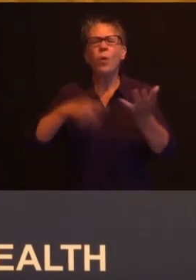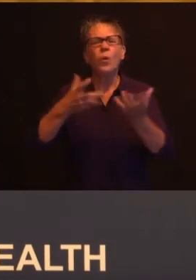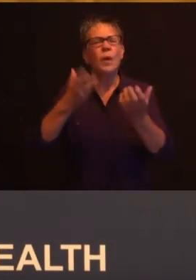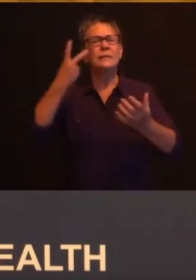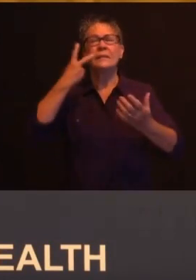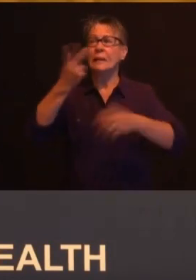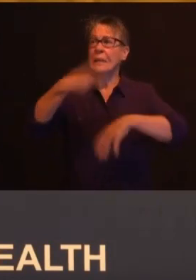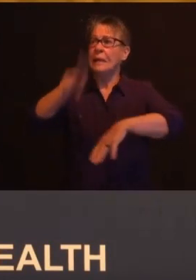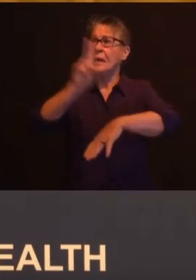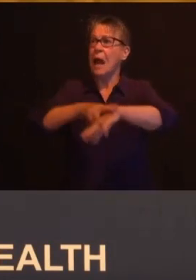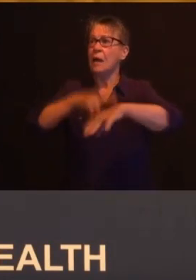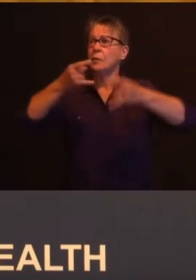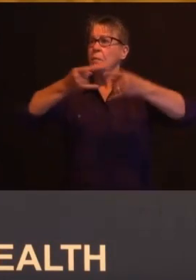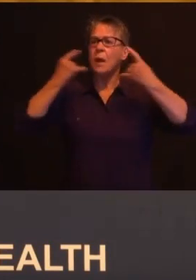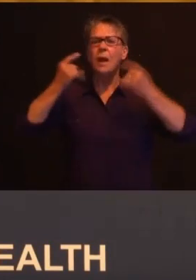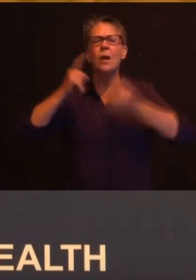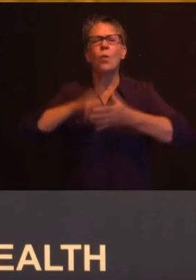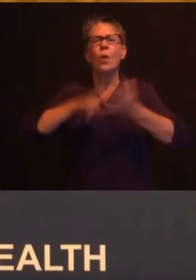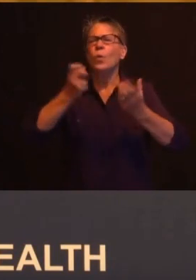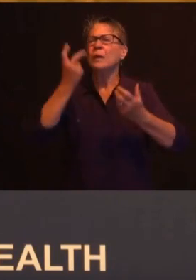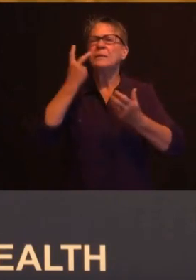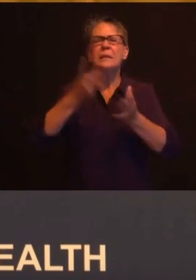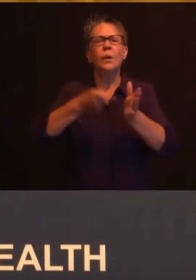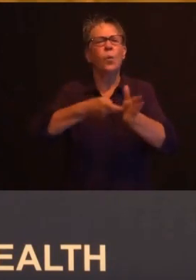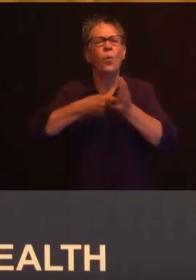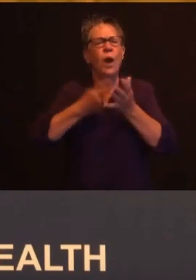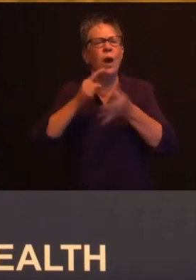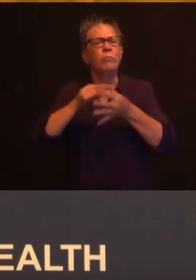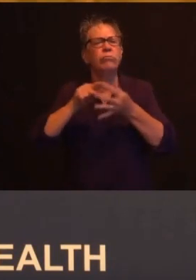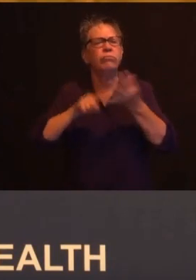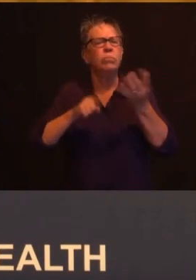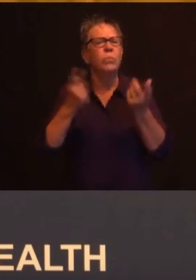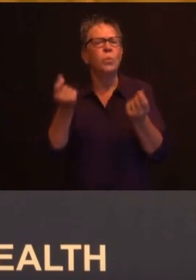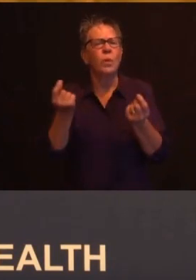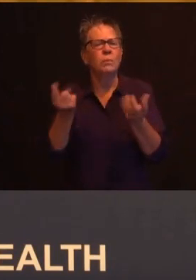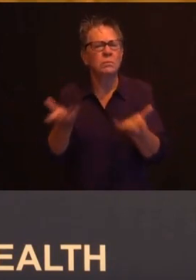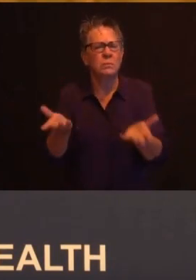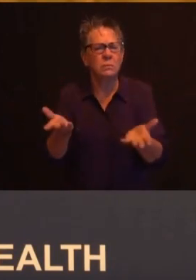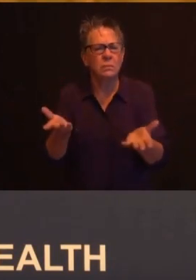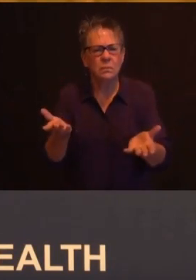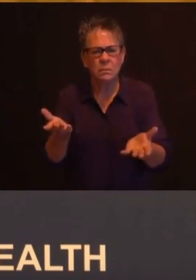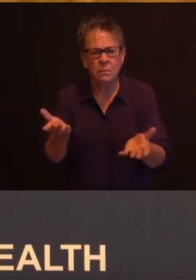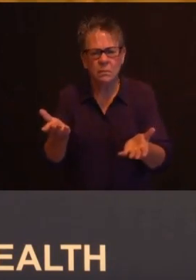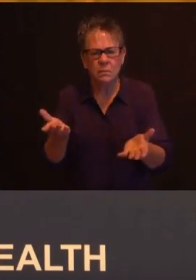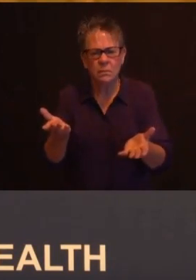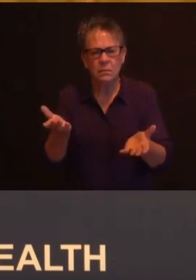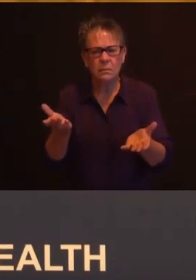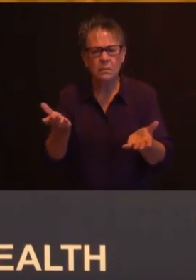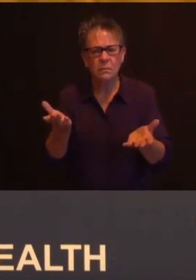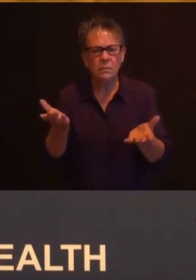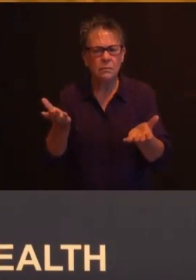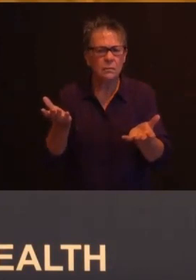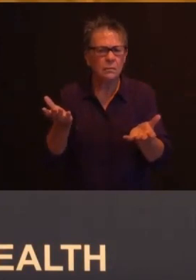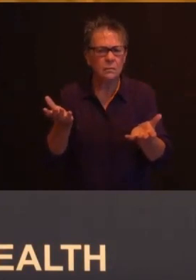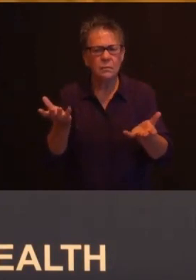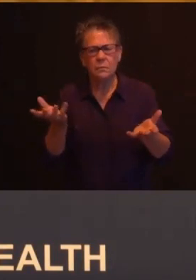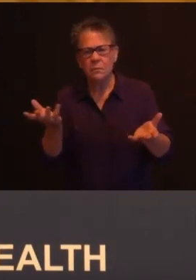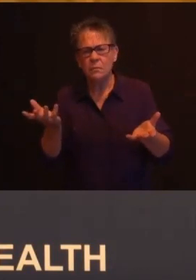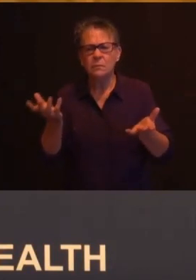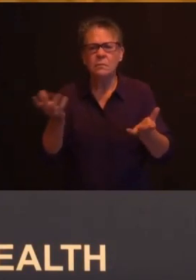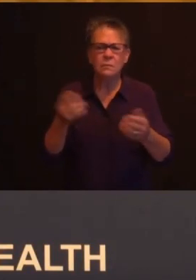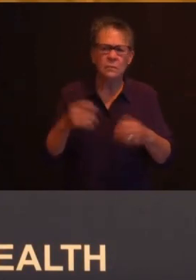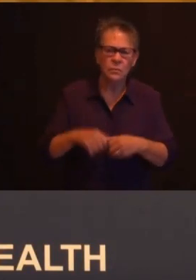2. Do you attribute that growth to any of the decisions in opening up to stage 2? And the rate is